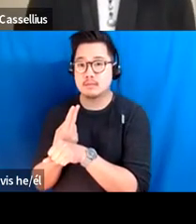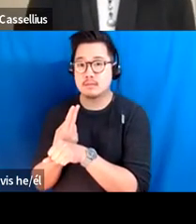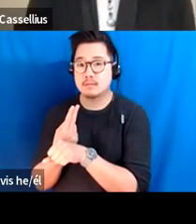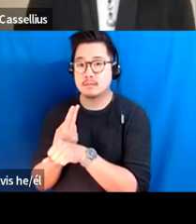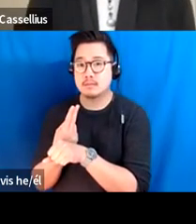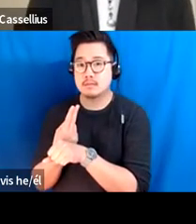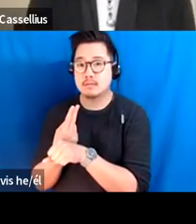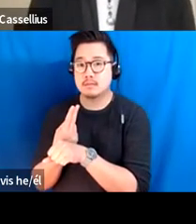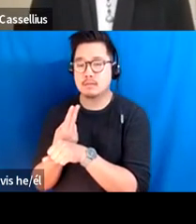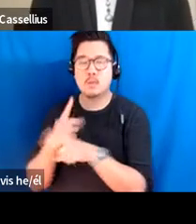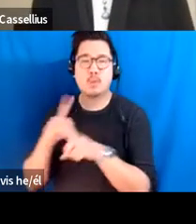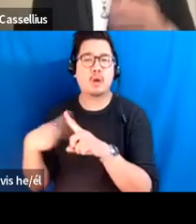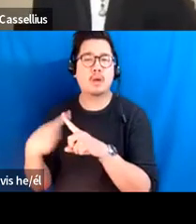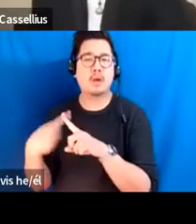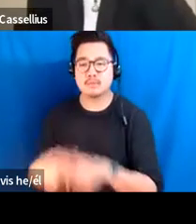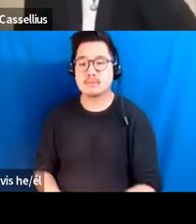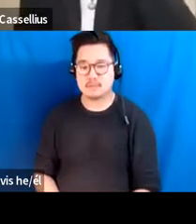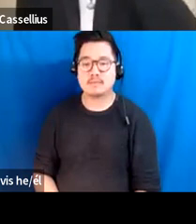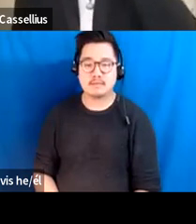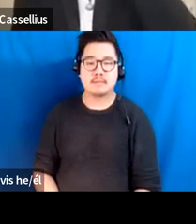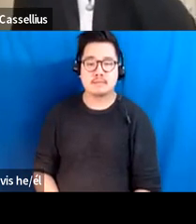um as we um